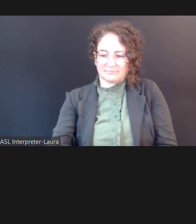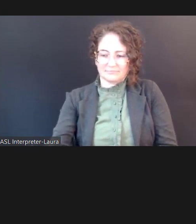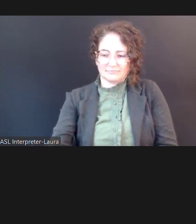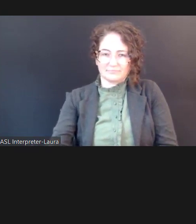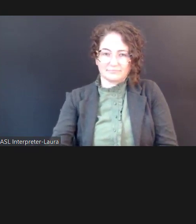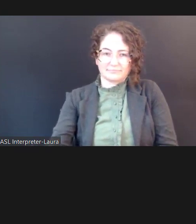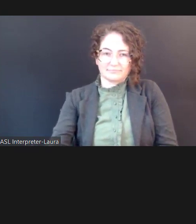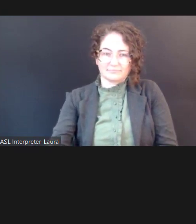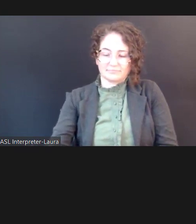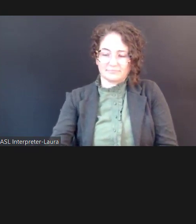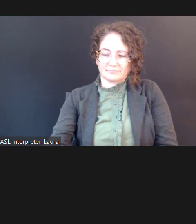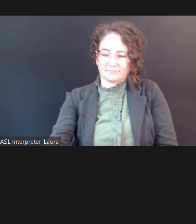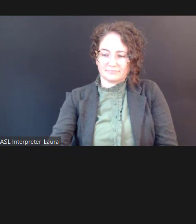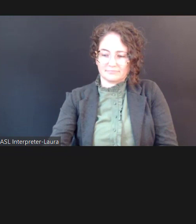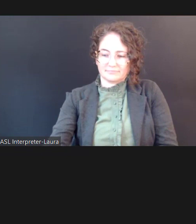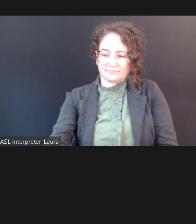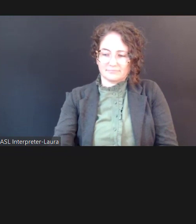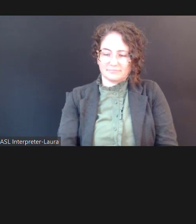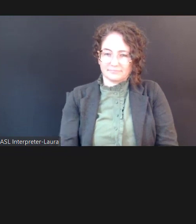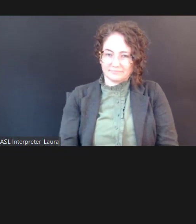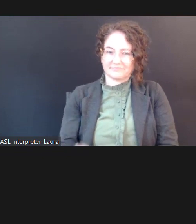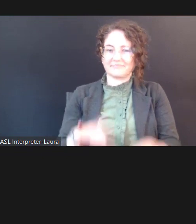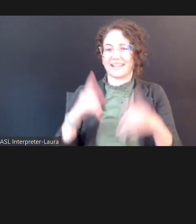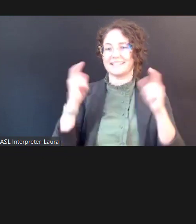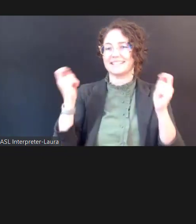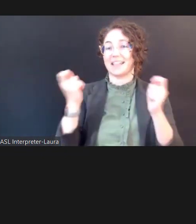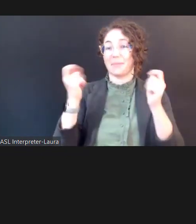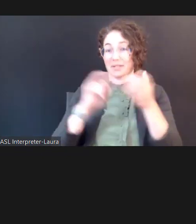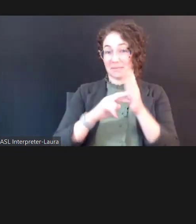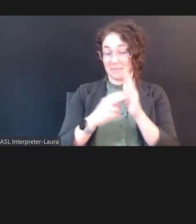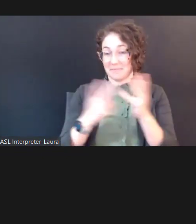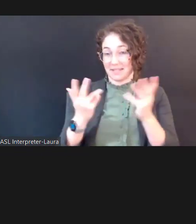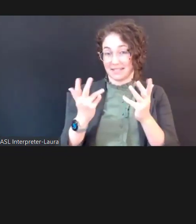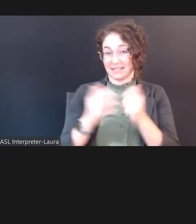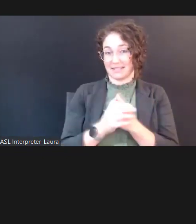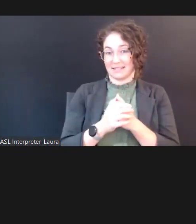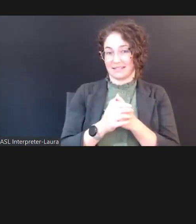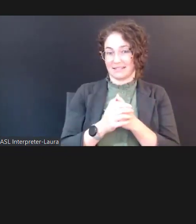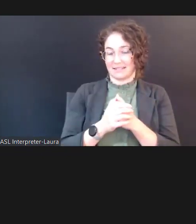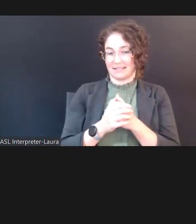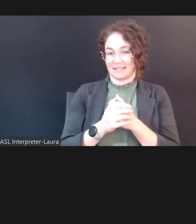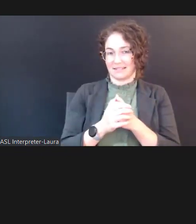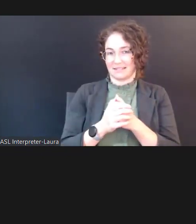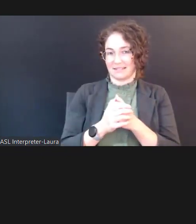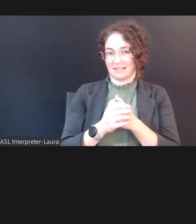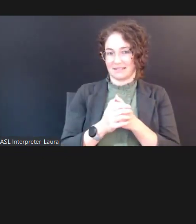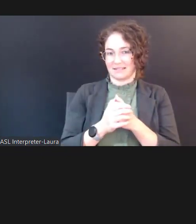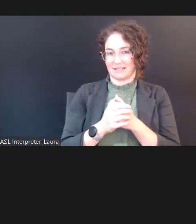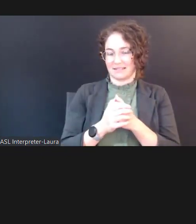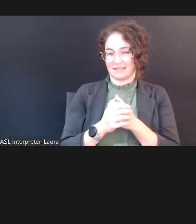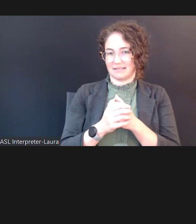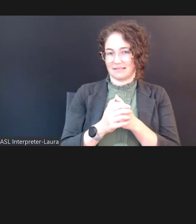Thank you. So that celebration means they got to.